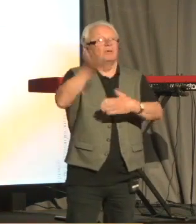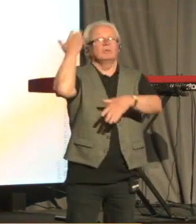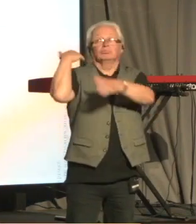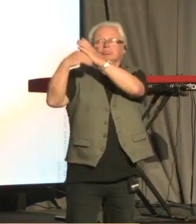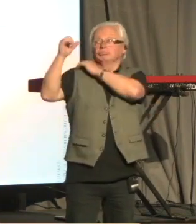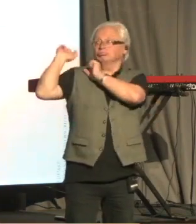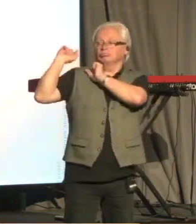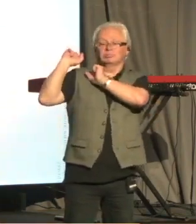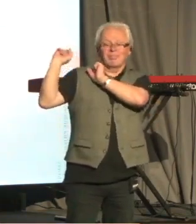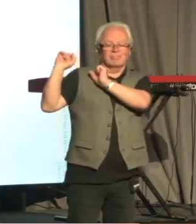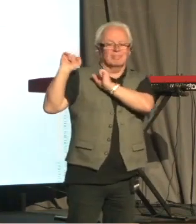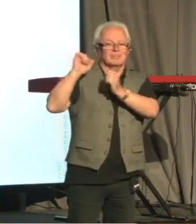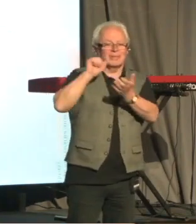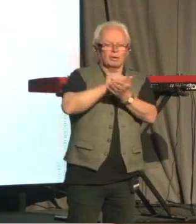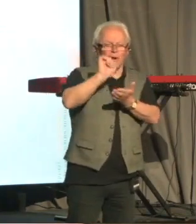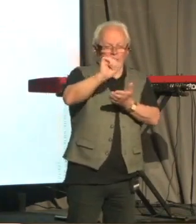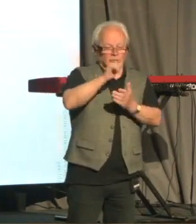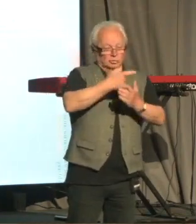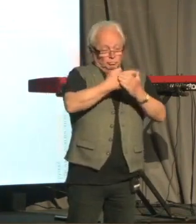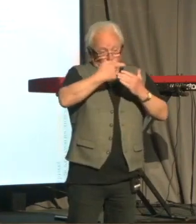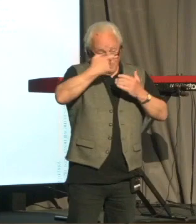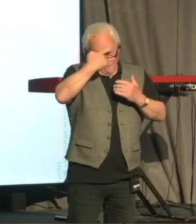Jesus. Bread